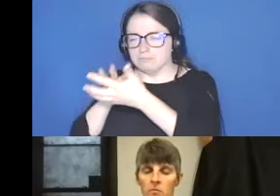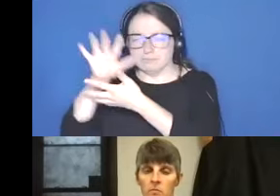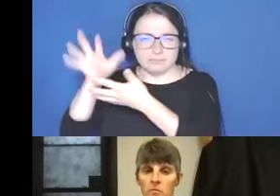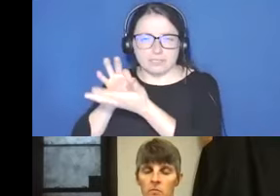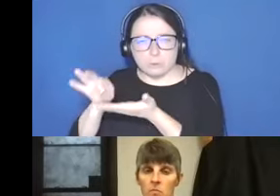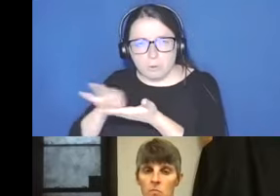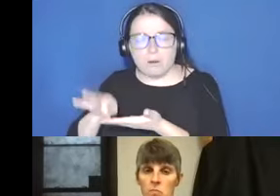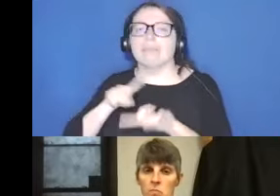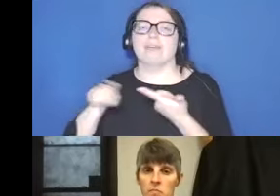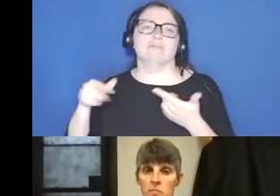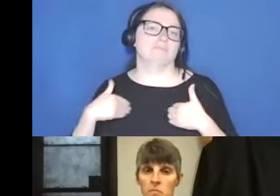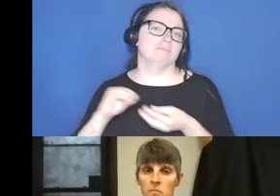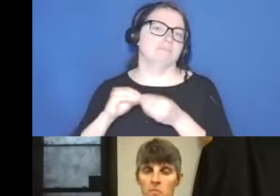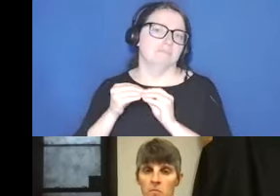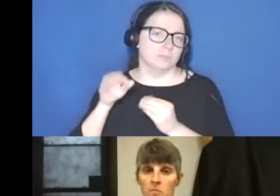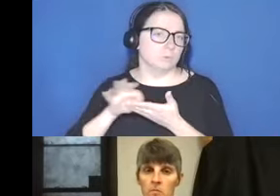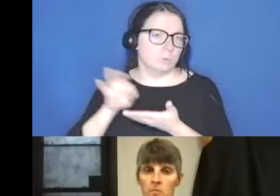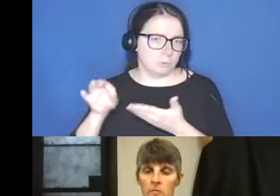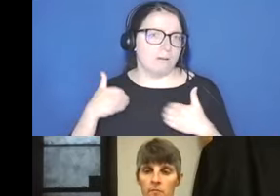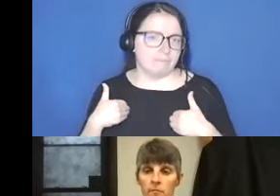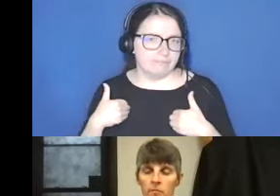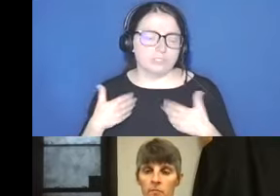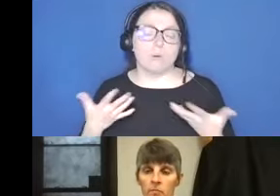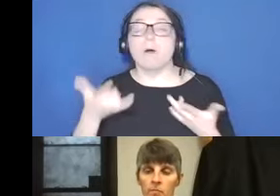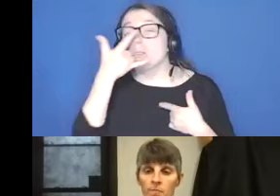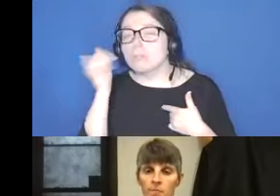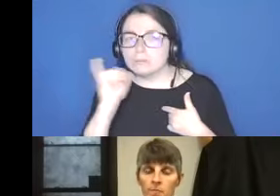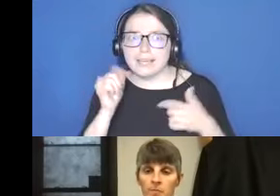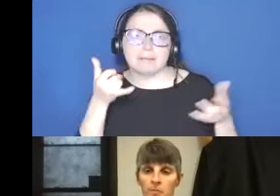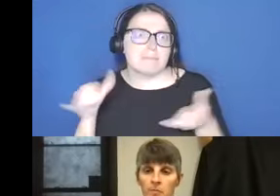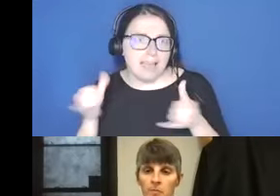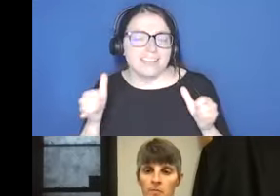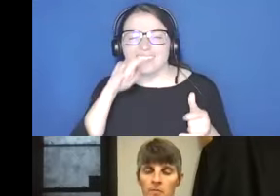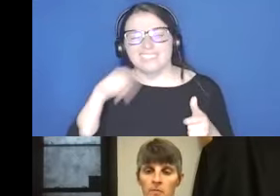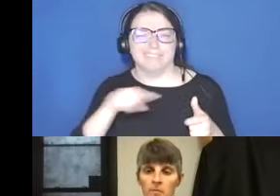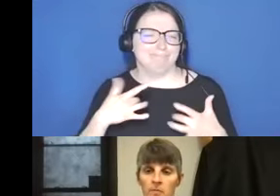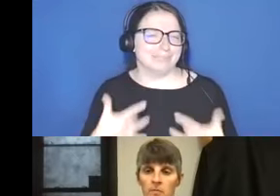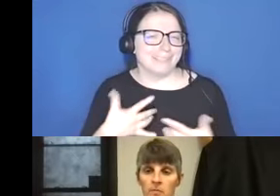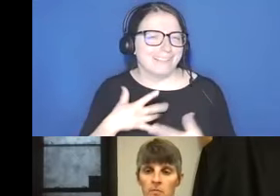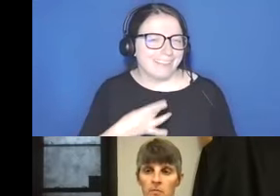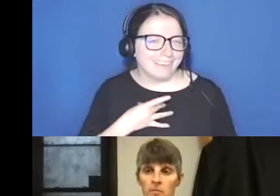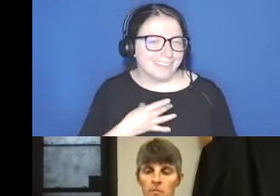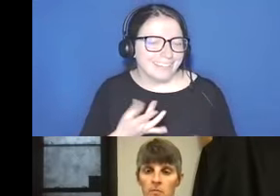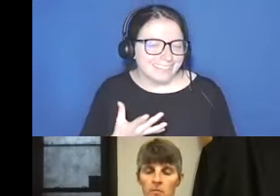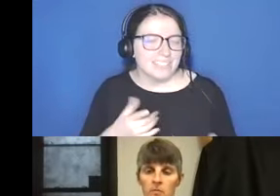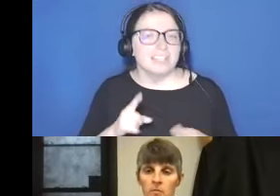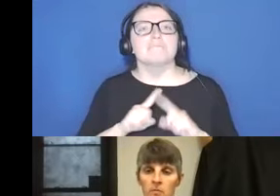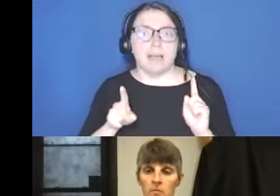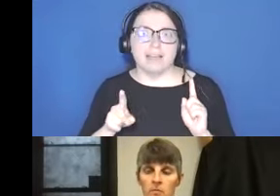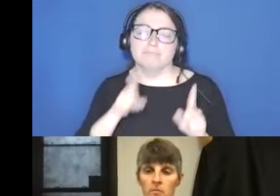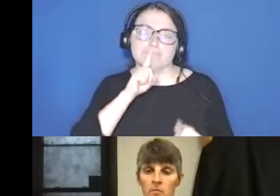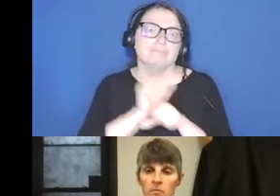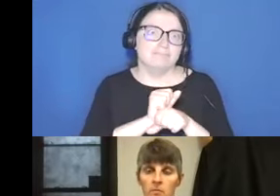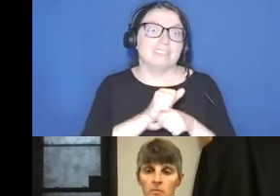do end up with a score from that assessment. So it looks a lot like play and a lot of kids really like it. But we're also doing a lot of kind